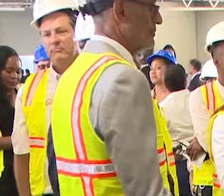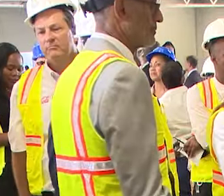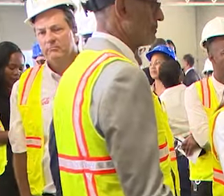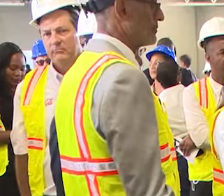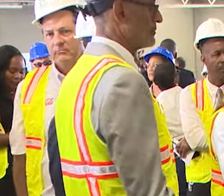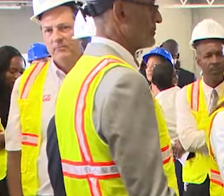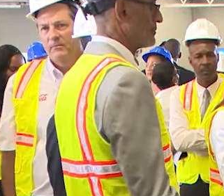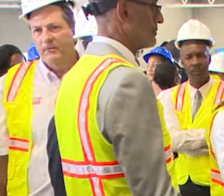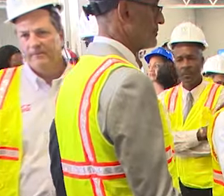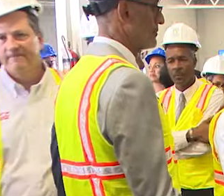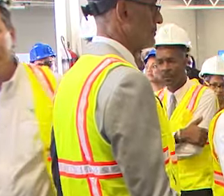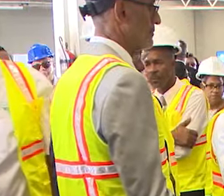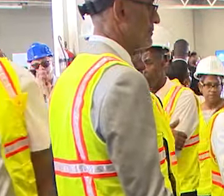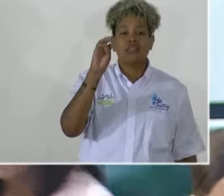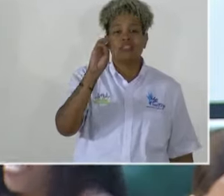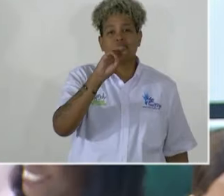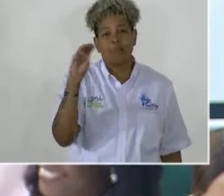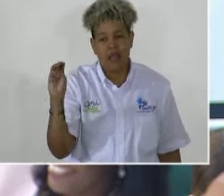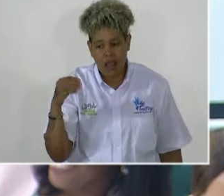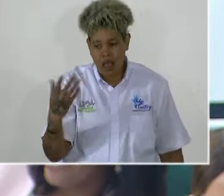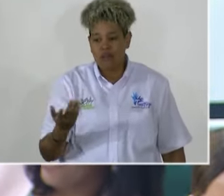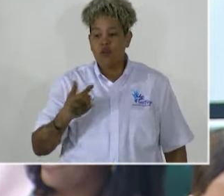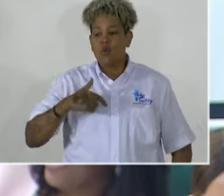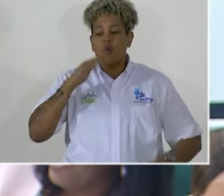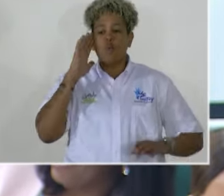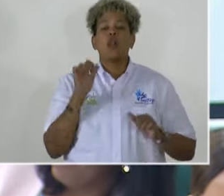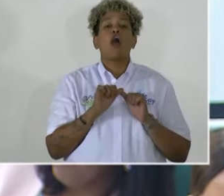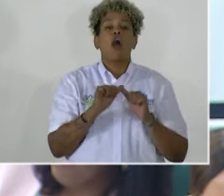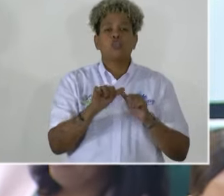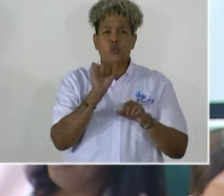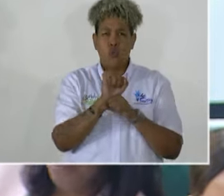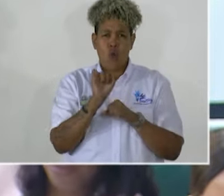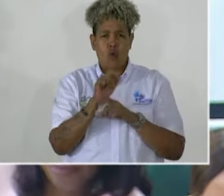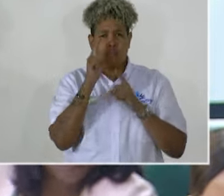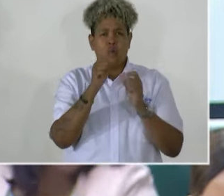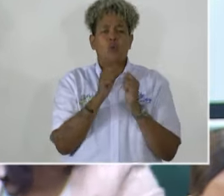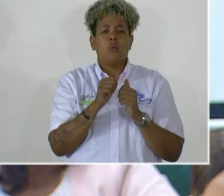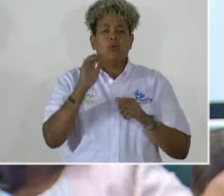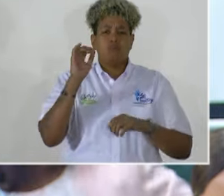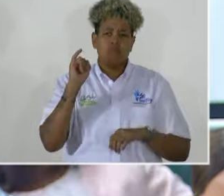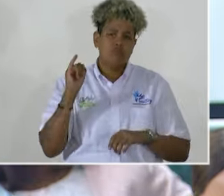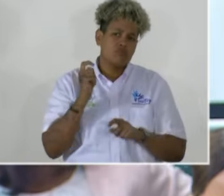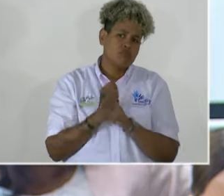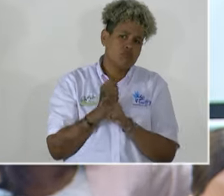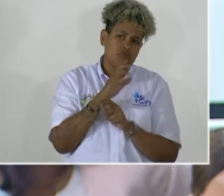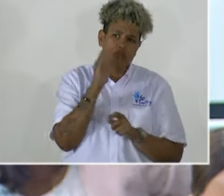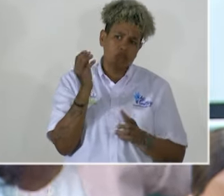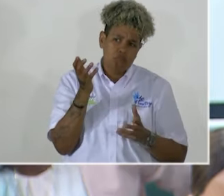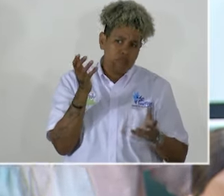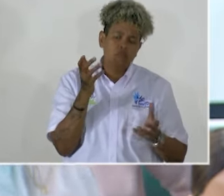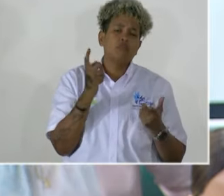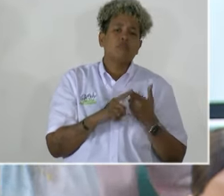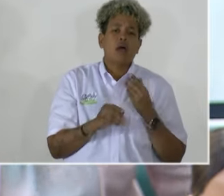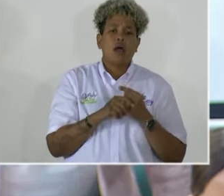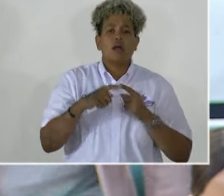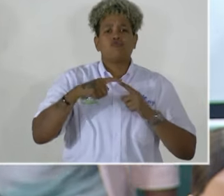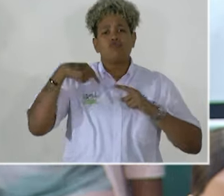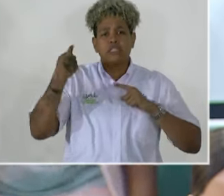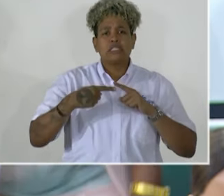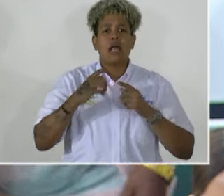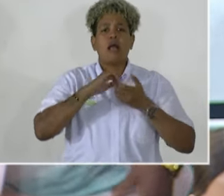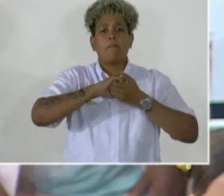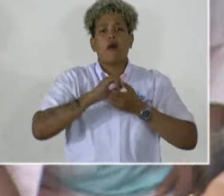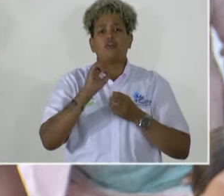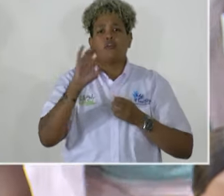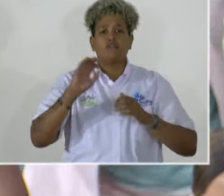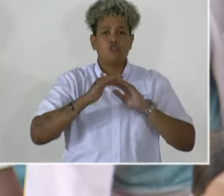being collected in 2023. We will continue to work with the National Solid Waste Management Authority and Recycling Partners of Jamaica